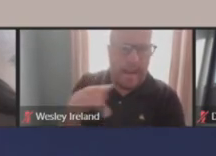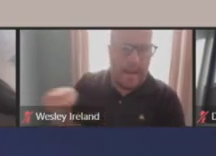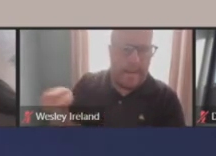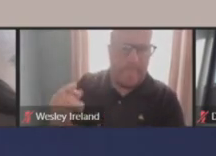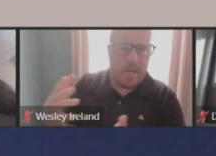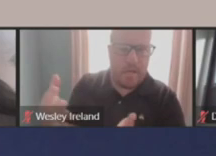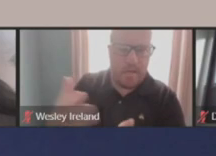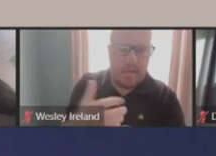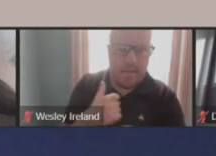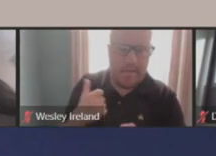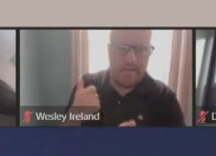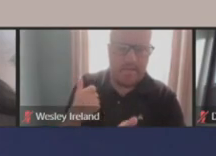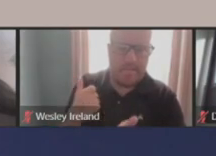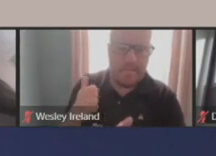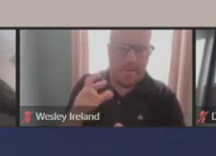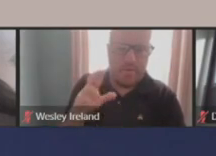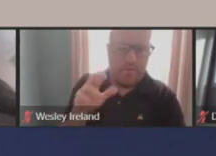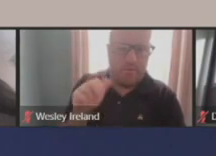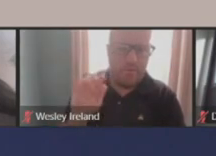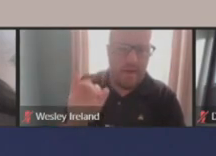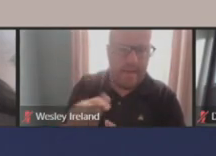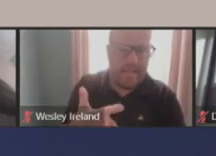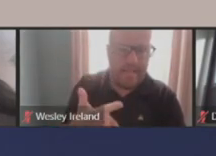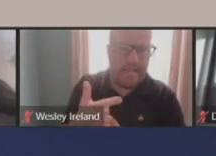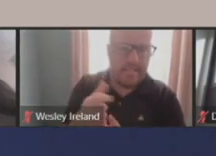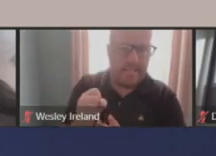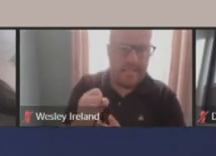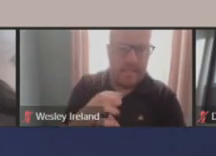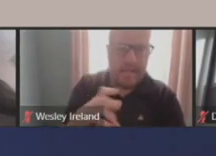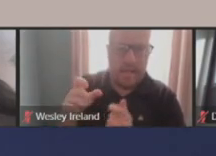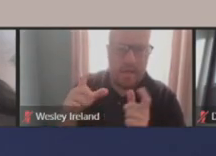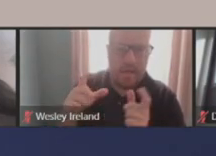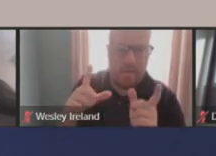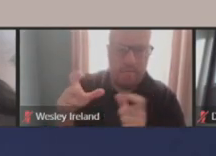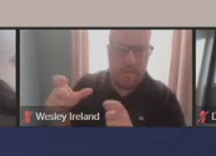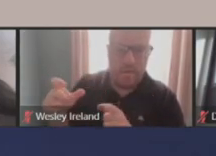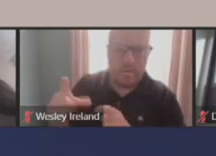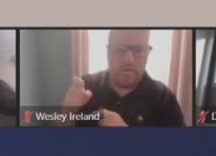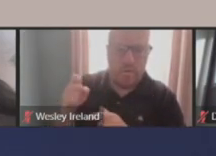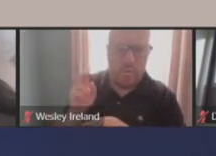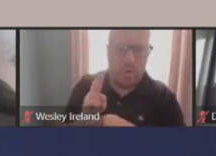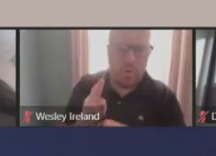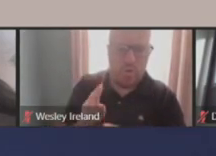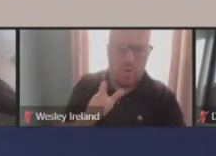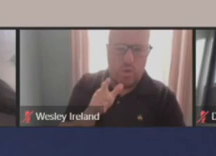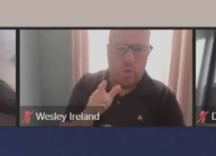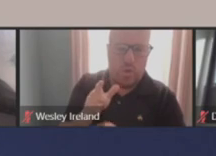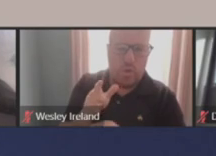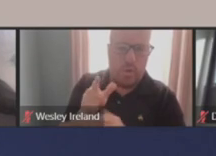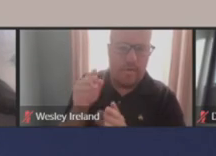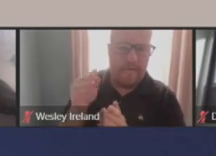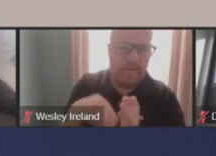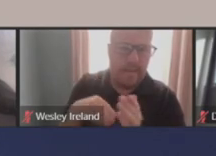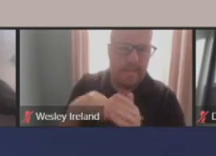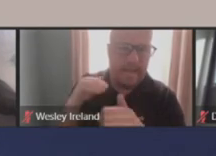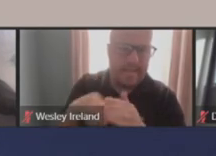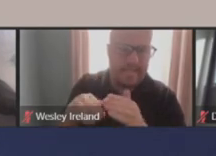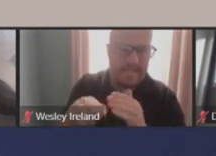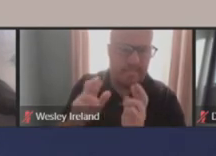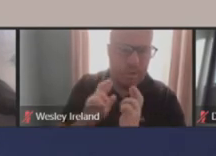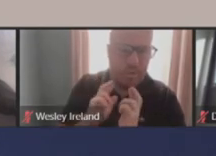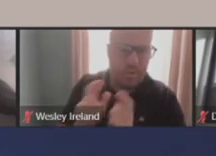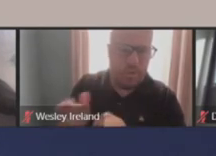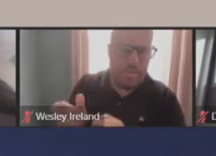And so what does Ahoy do? Well, the app collects ratings and photos from users